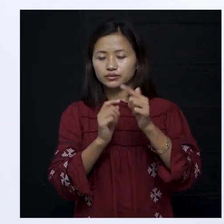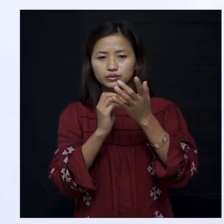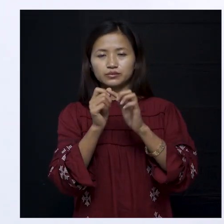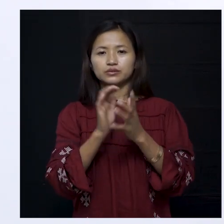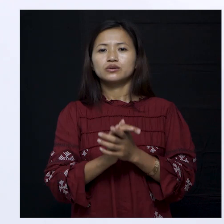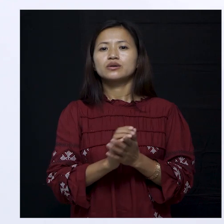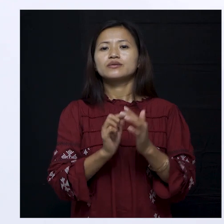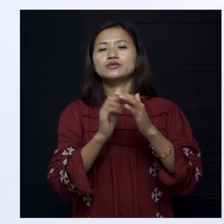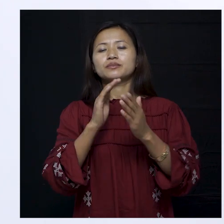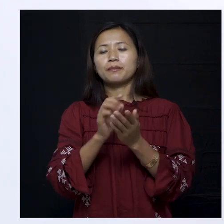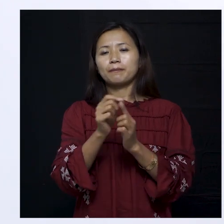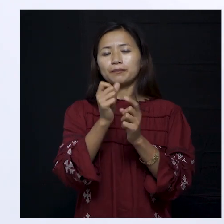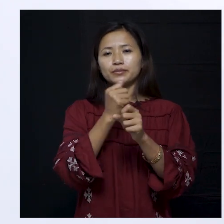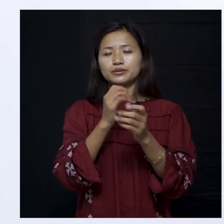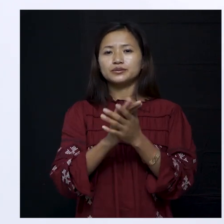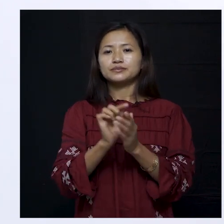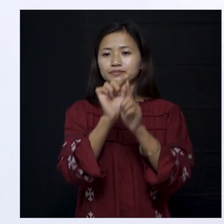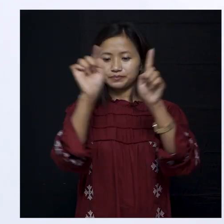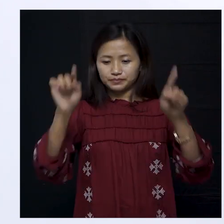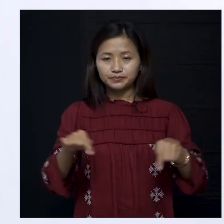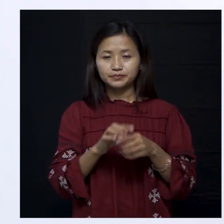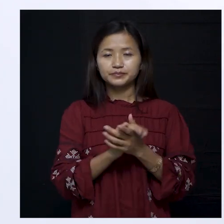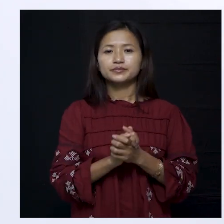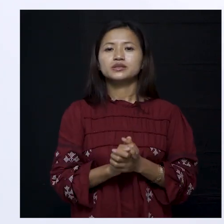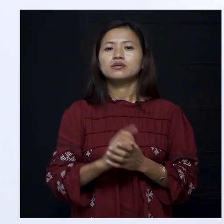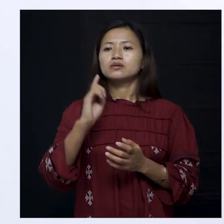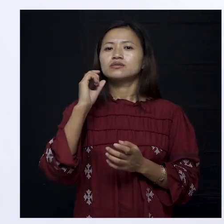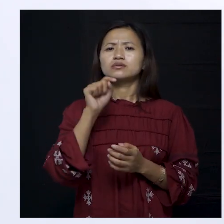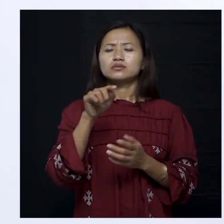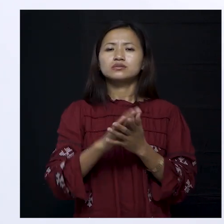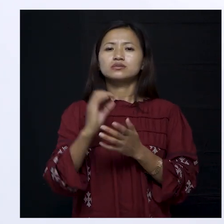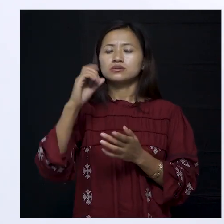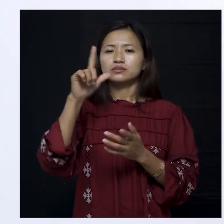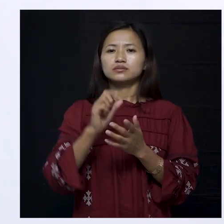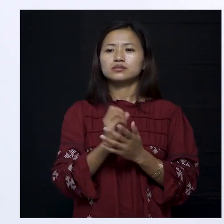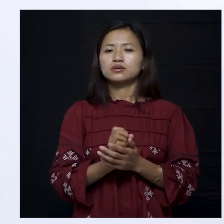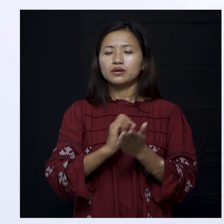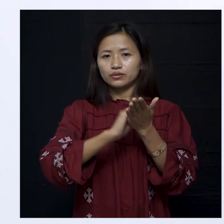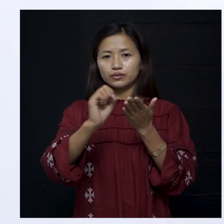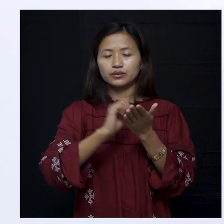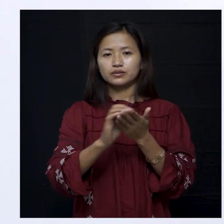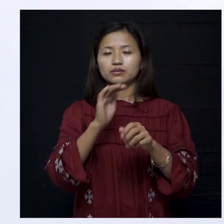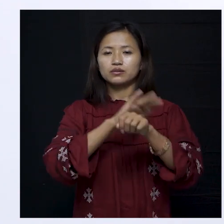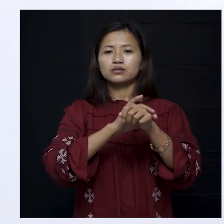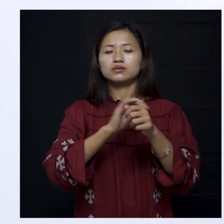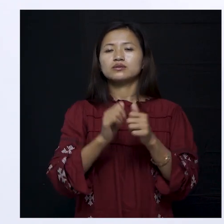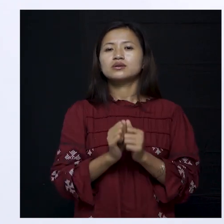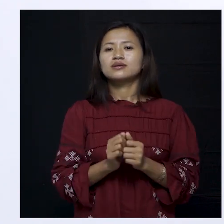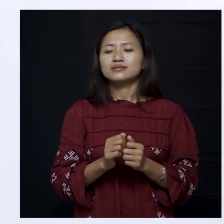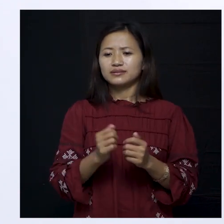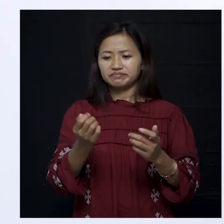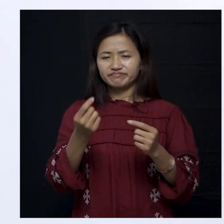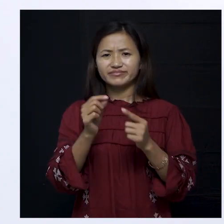the page. For you, you are in class 10. So what we normally do is write an article on the ill effects